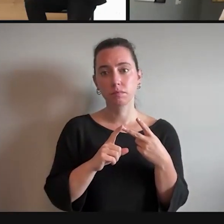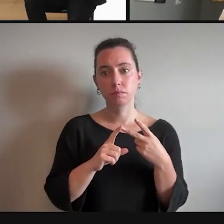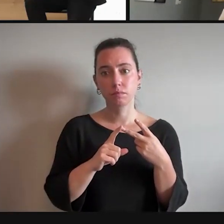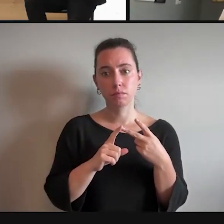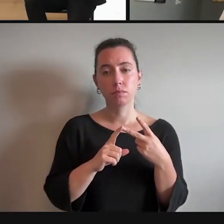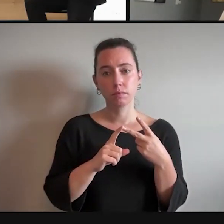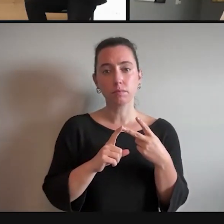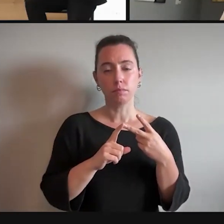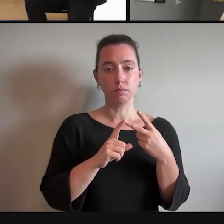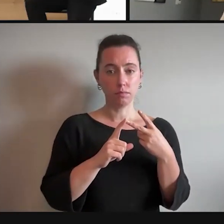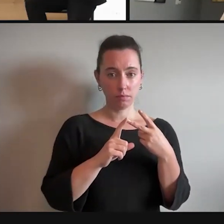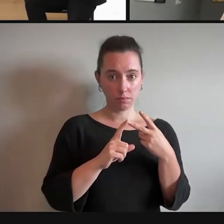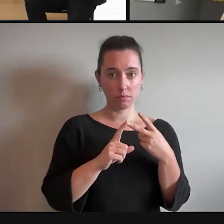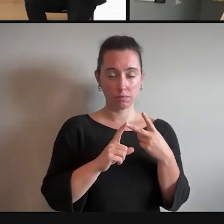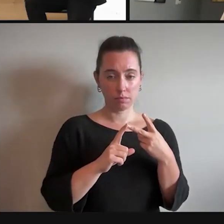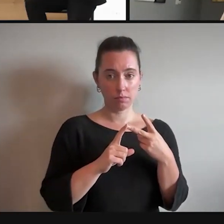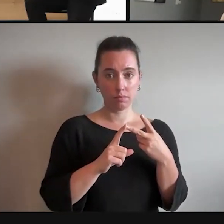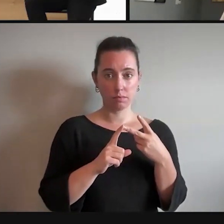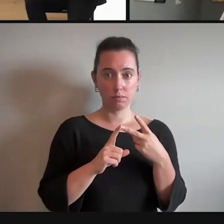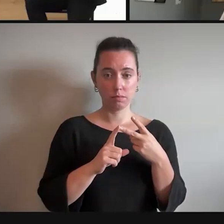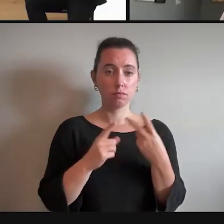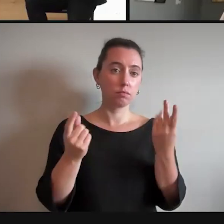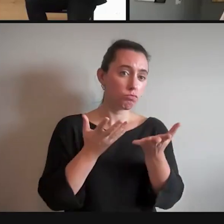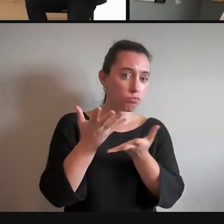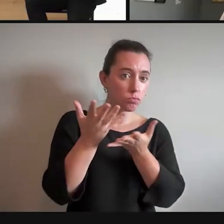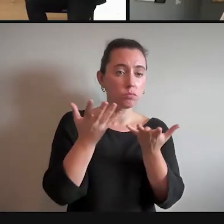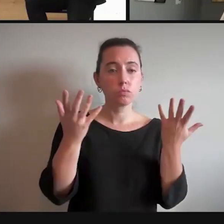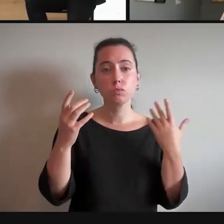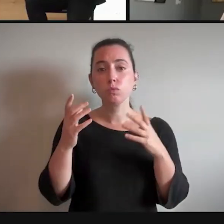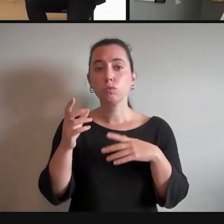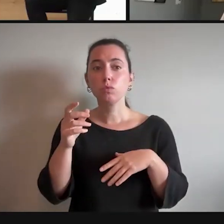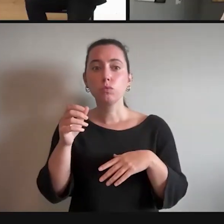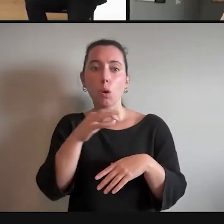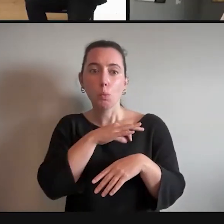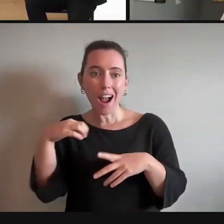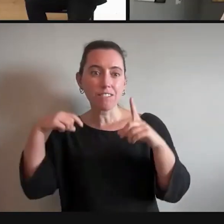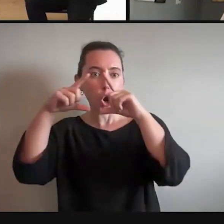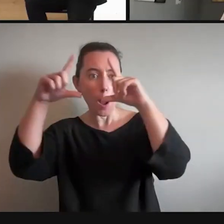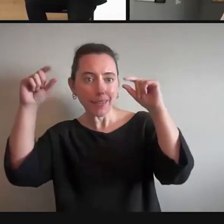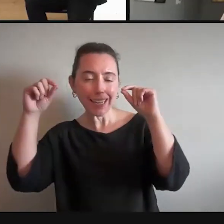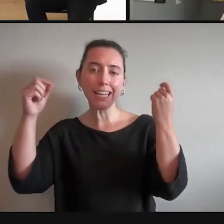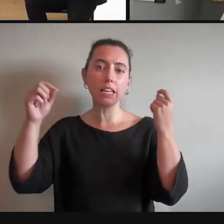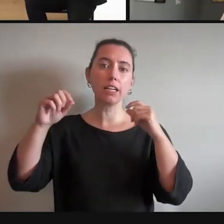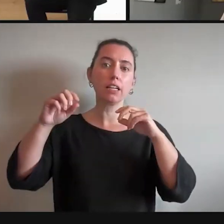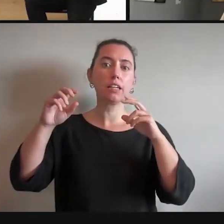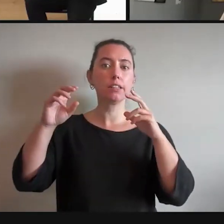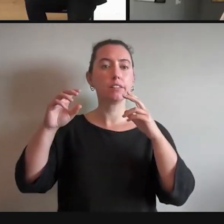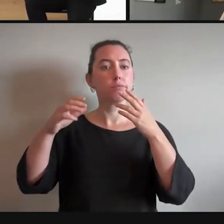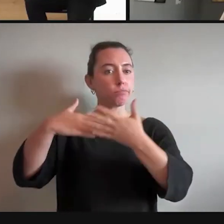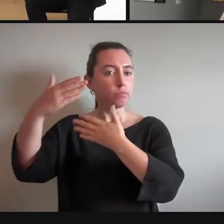addressing either private companies operating globally, and IAAP